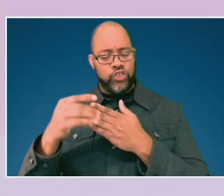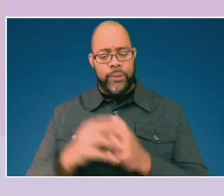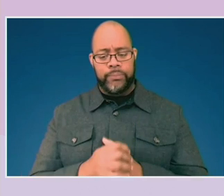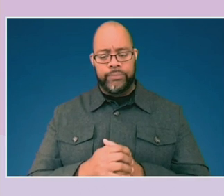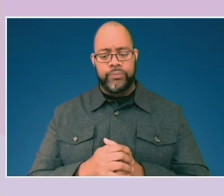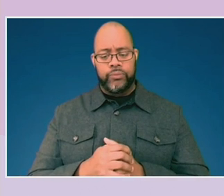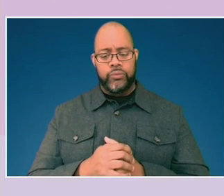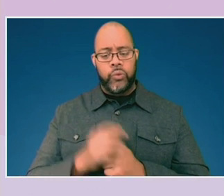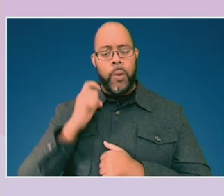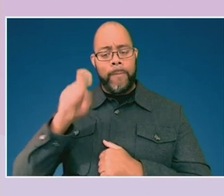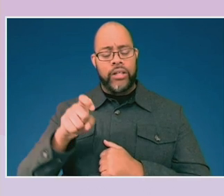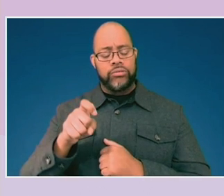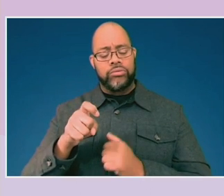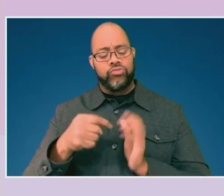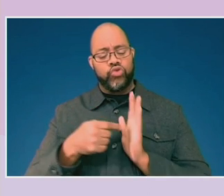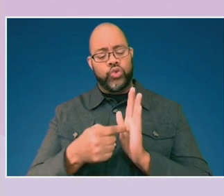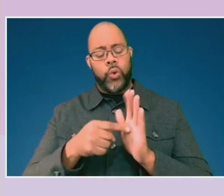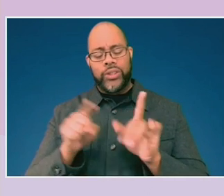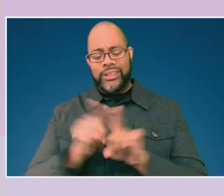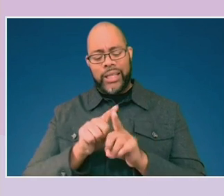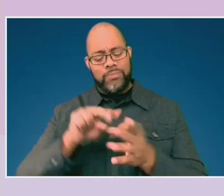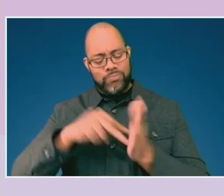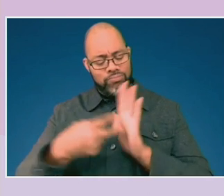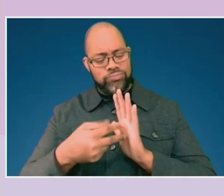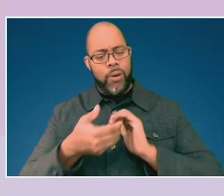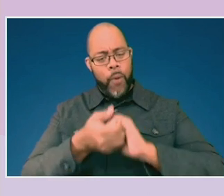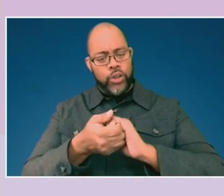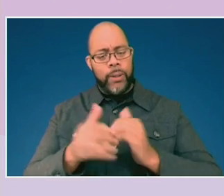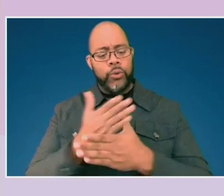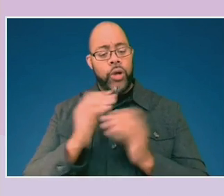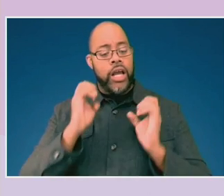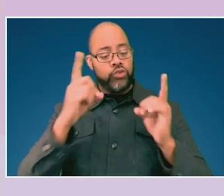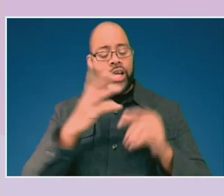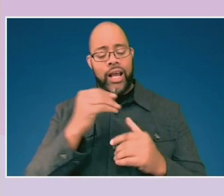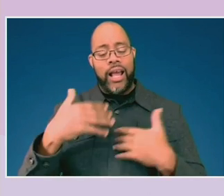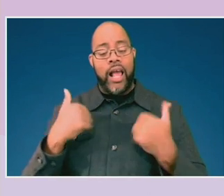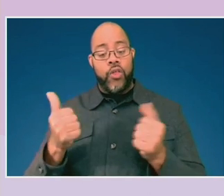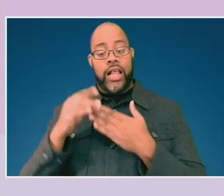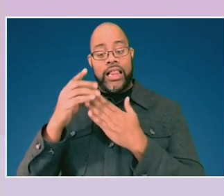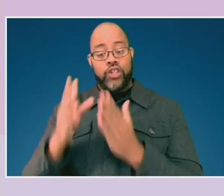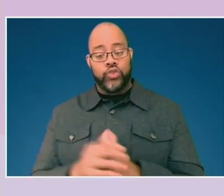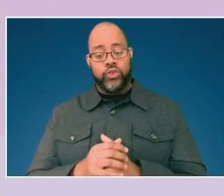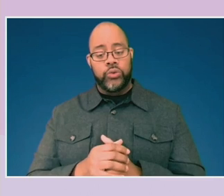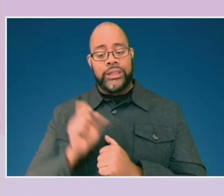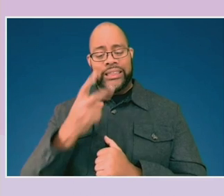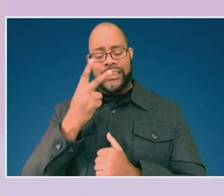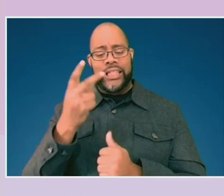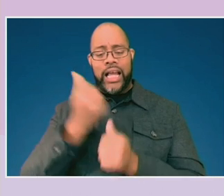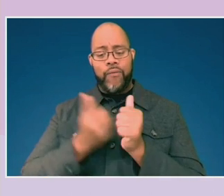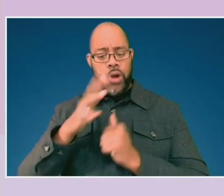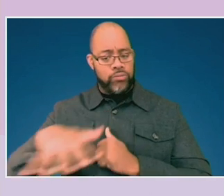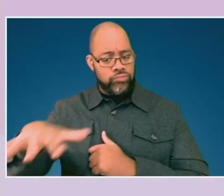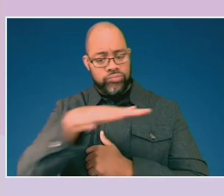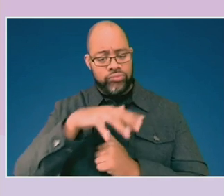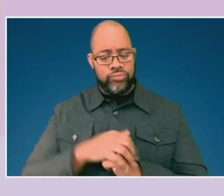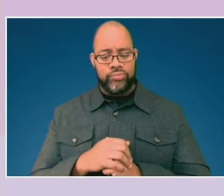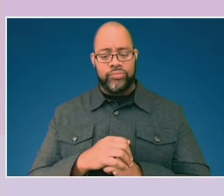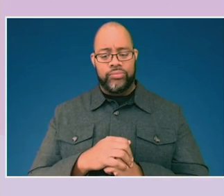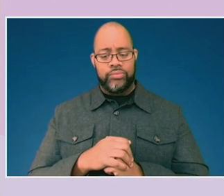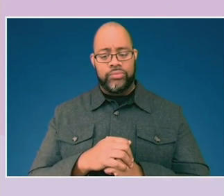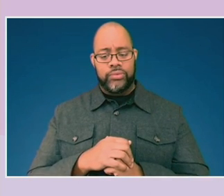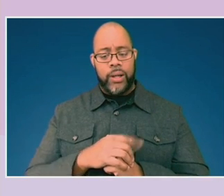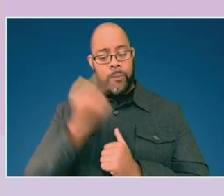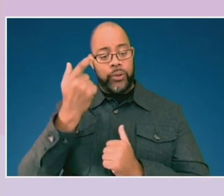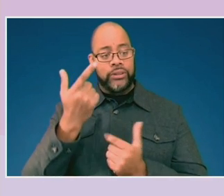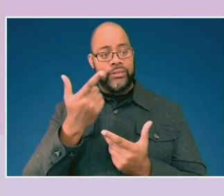must model that kind of intentional partnership between education and health leaders that we need to see everywhere, because if we can get things